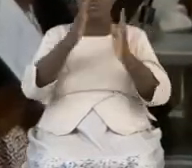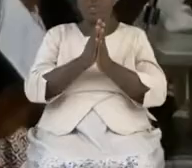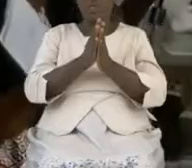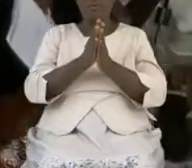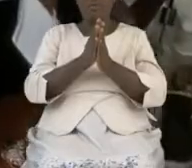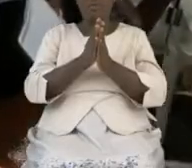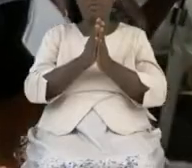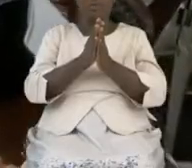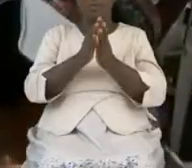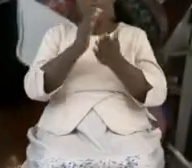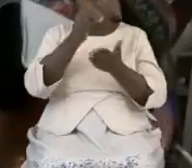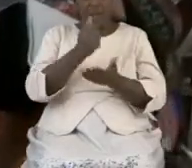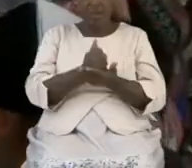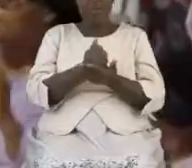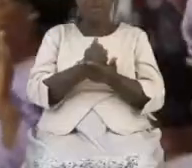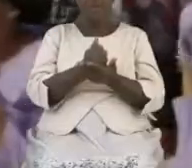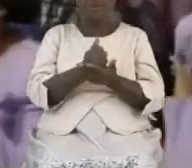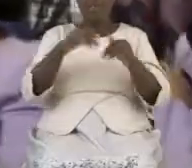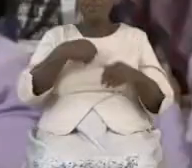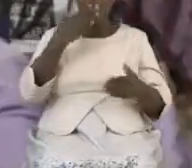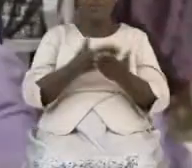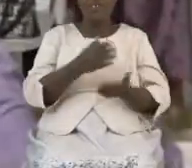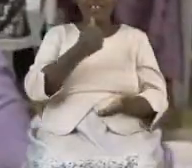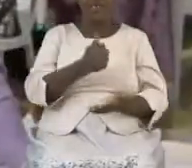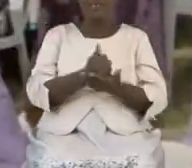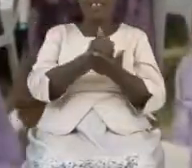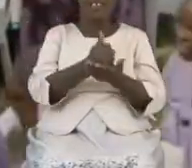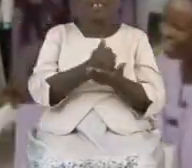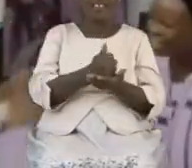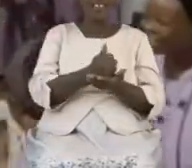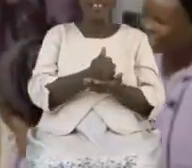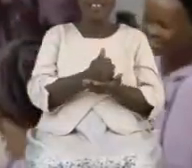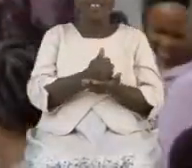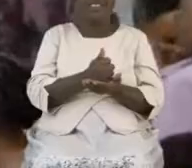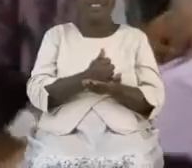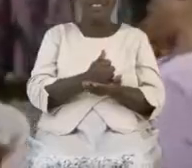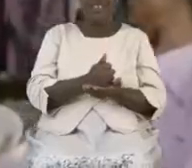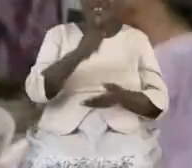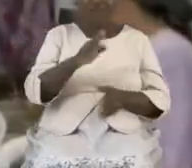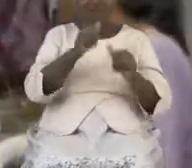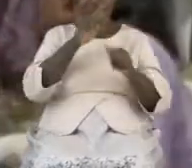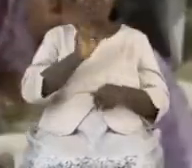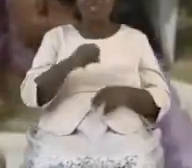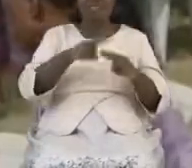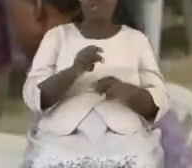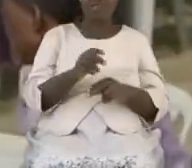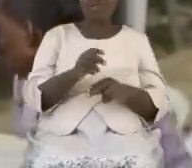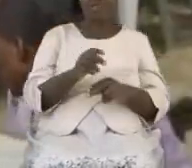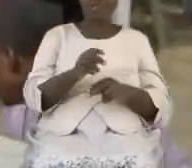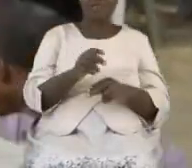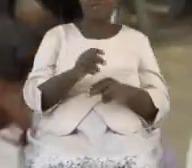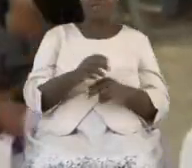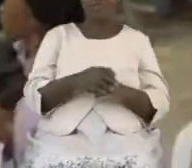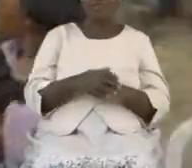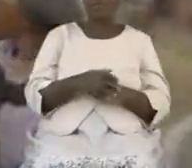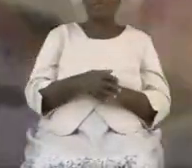good amen. God bless you. You can sit down. I want to remind you once